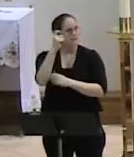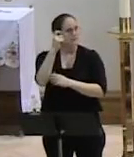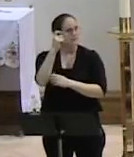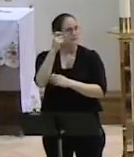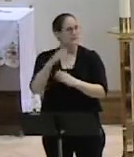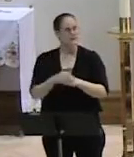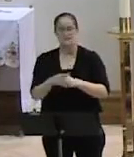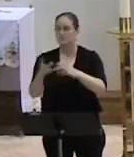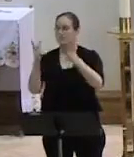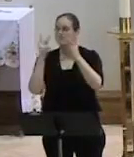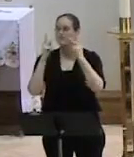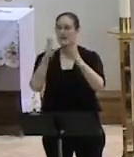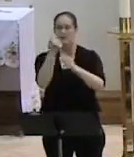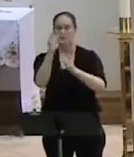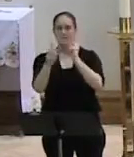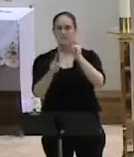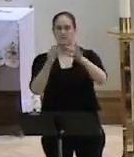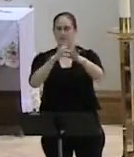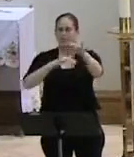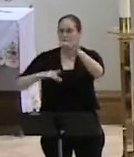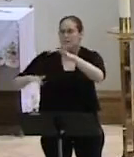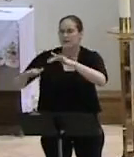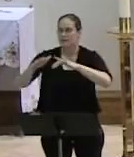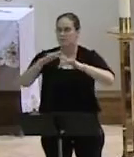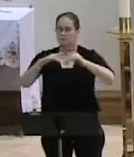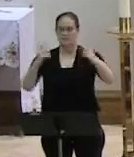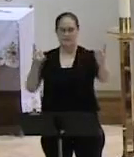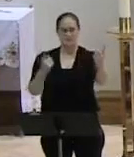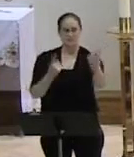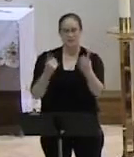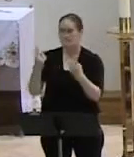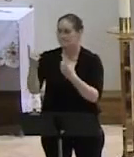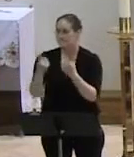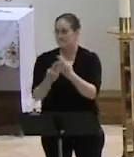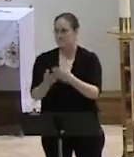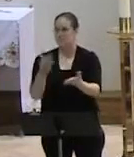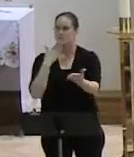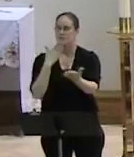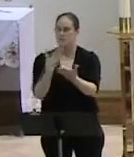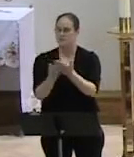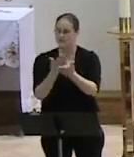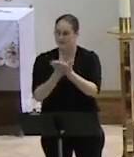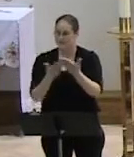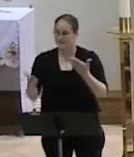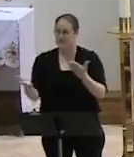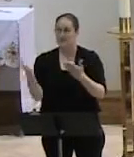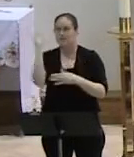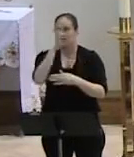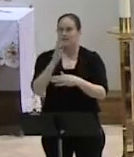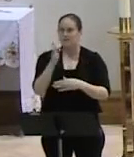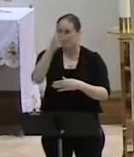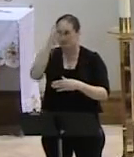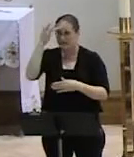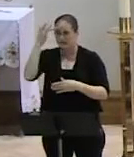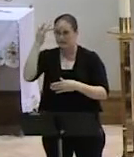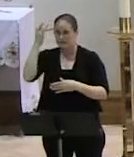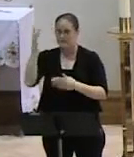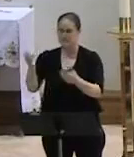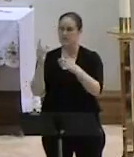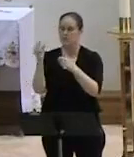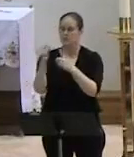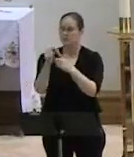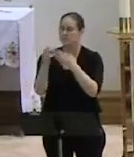how other people around you have come to do good things for you. Never forget the word thank